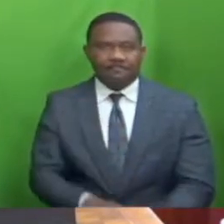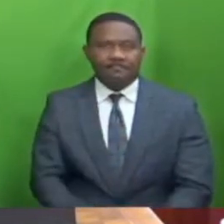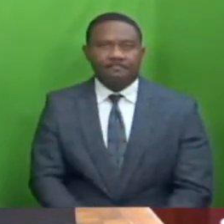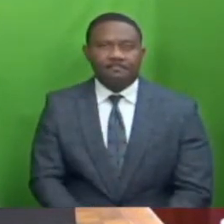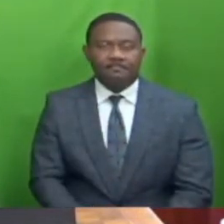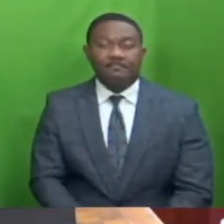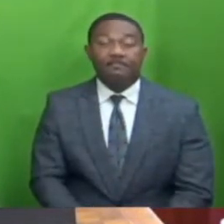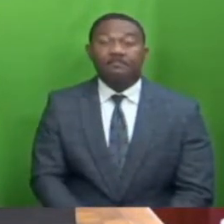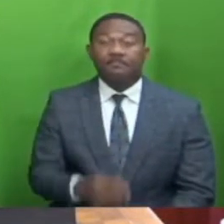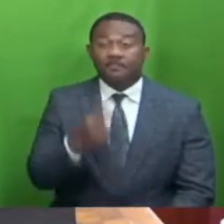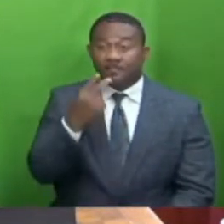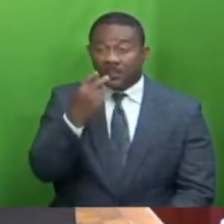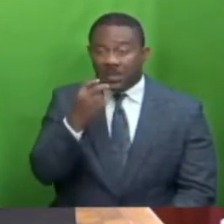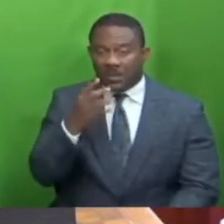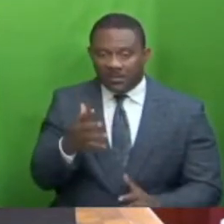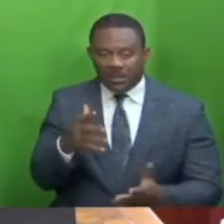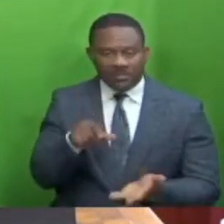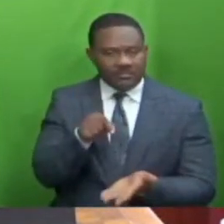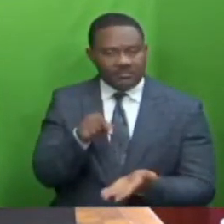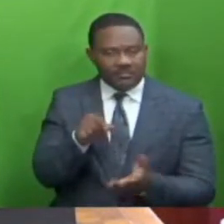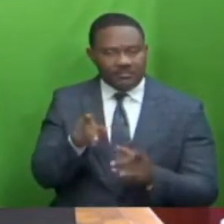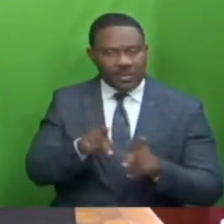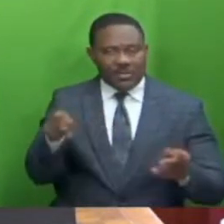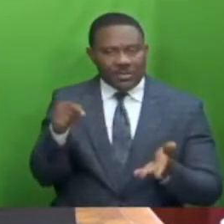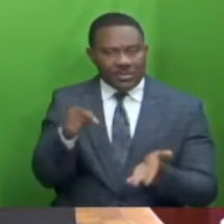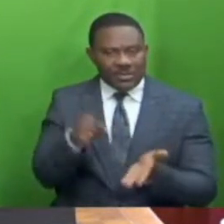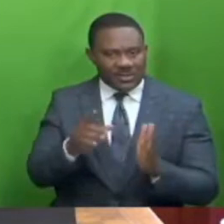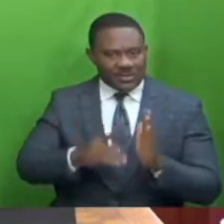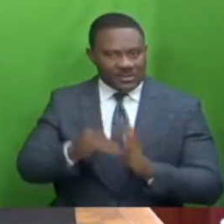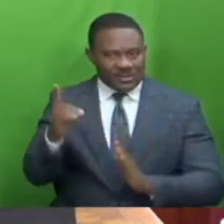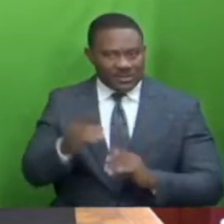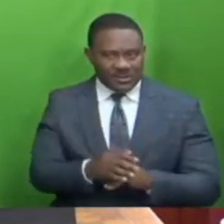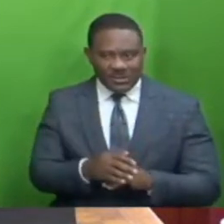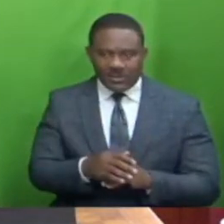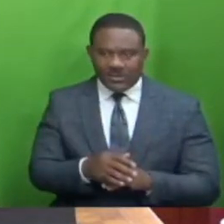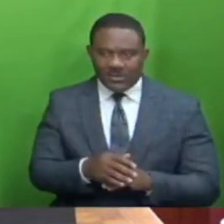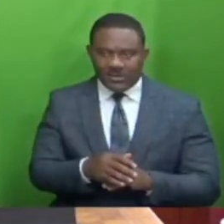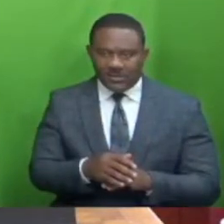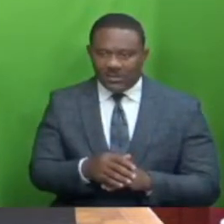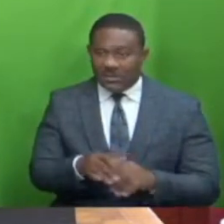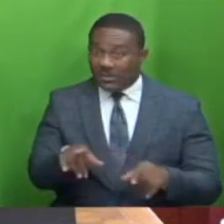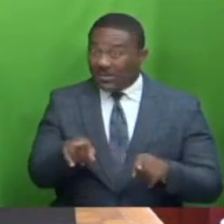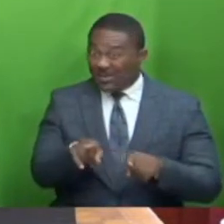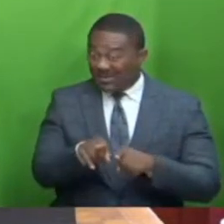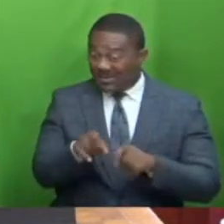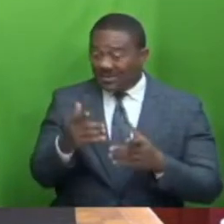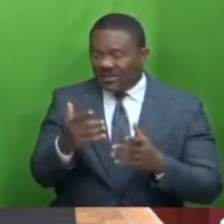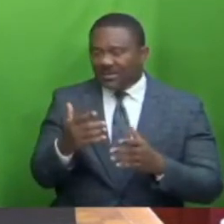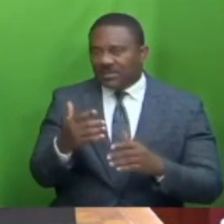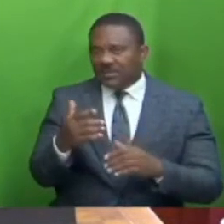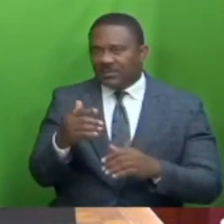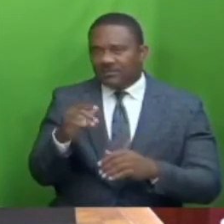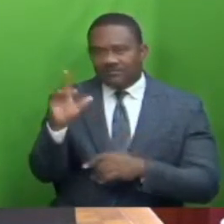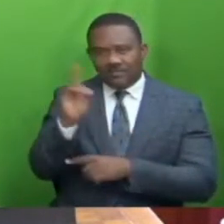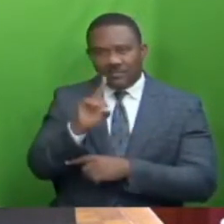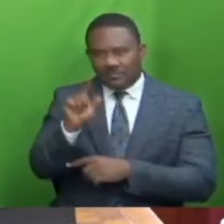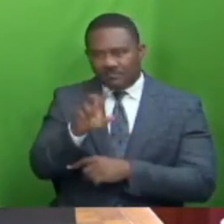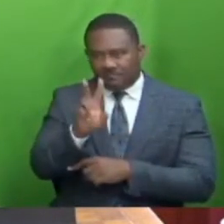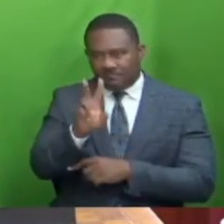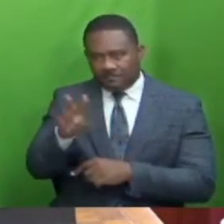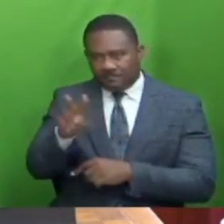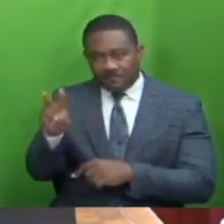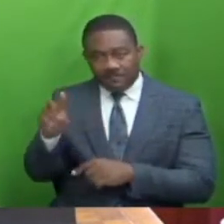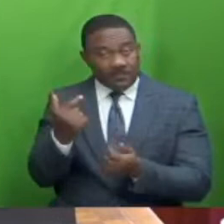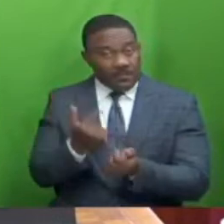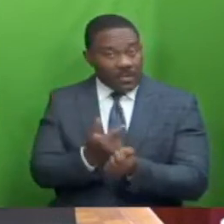Mr. Speaker, on public debt developments, as at end December 2022, Ghana's central